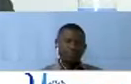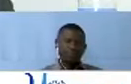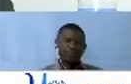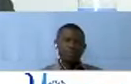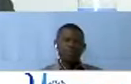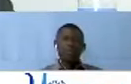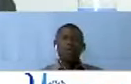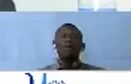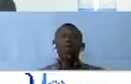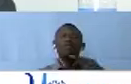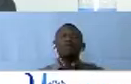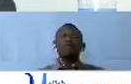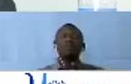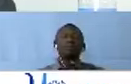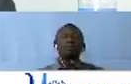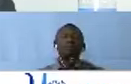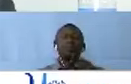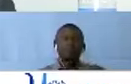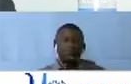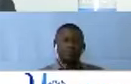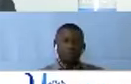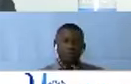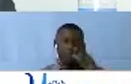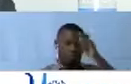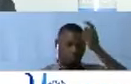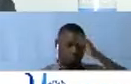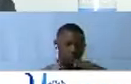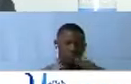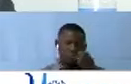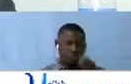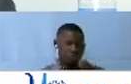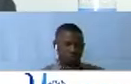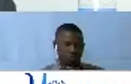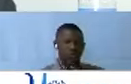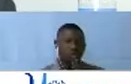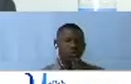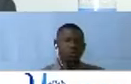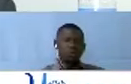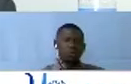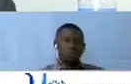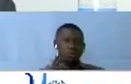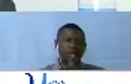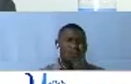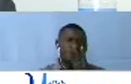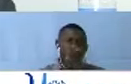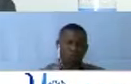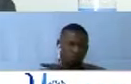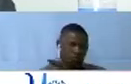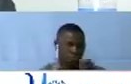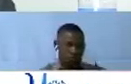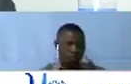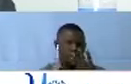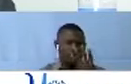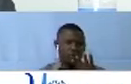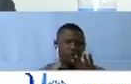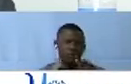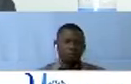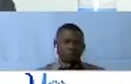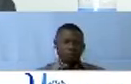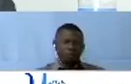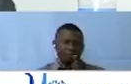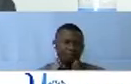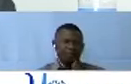So for the police, you have told us that it was four of you. Police la Karola ya fo ñala ko atol mo nané